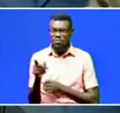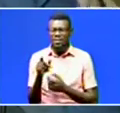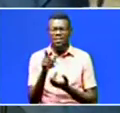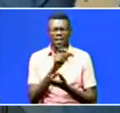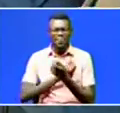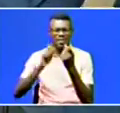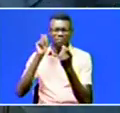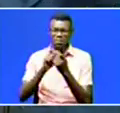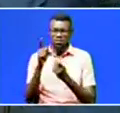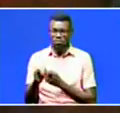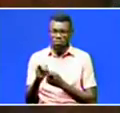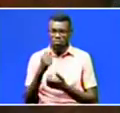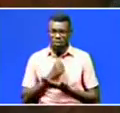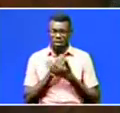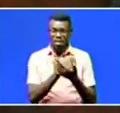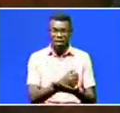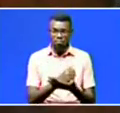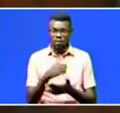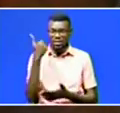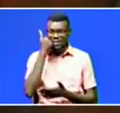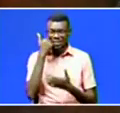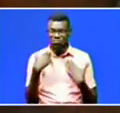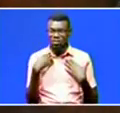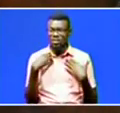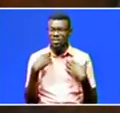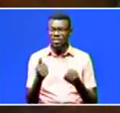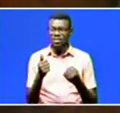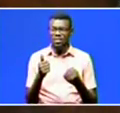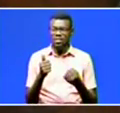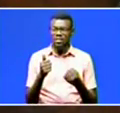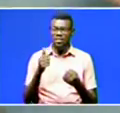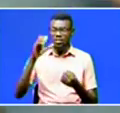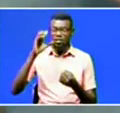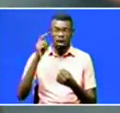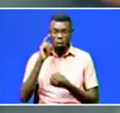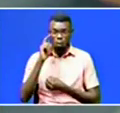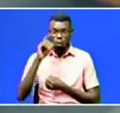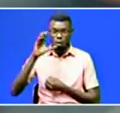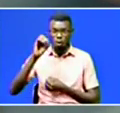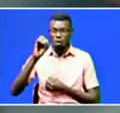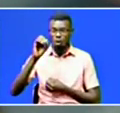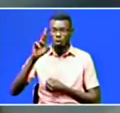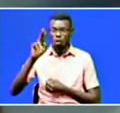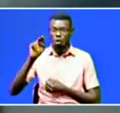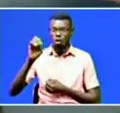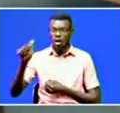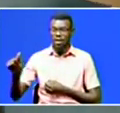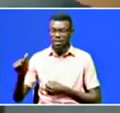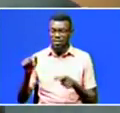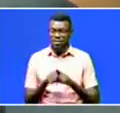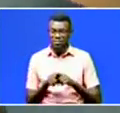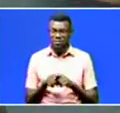specified that it will remove the diseased cornea in a very precision way. Then we are preparing the donor